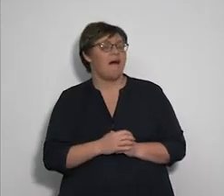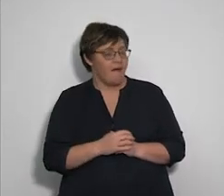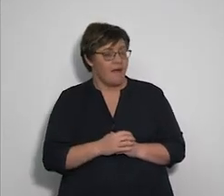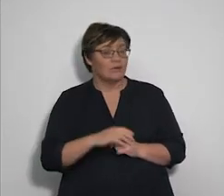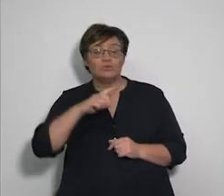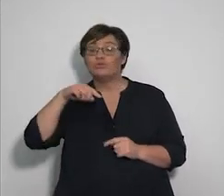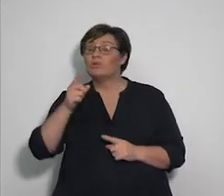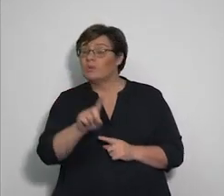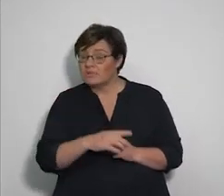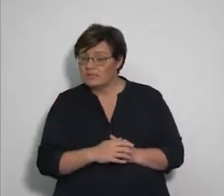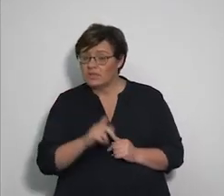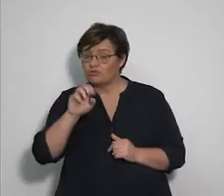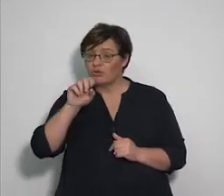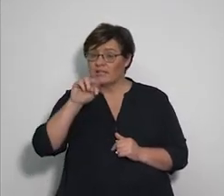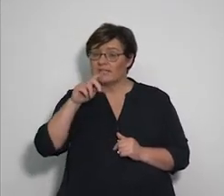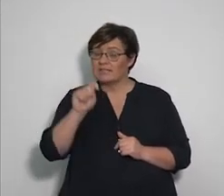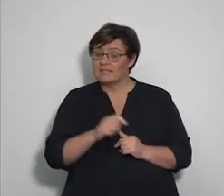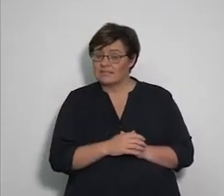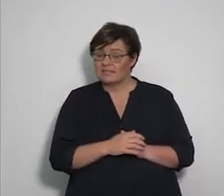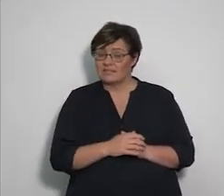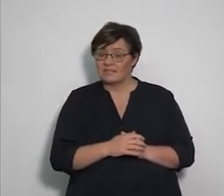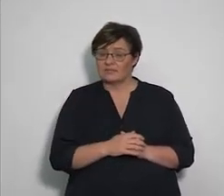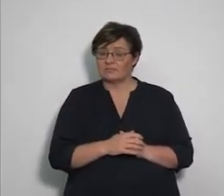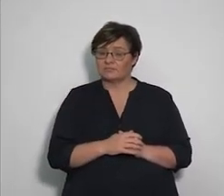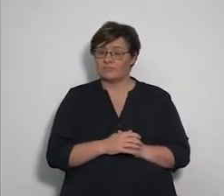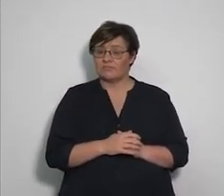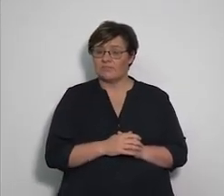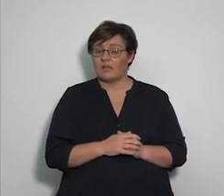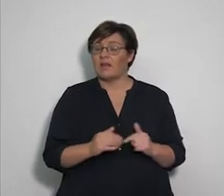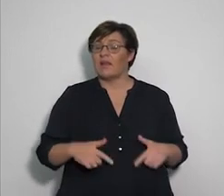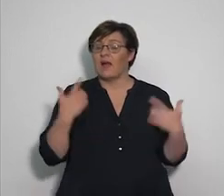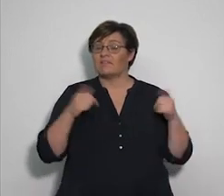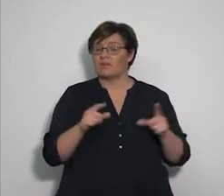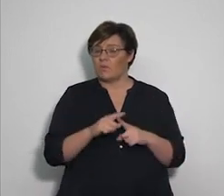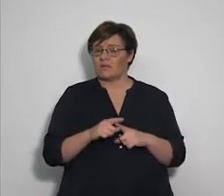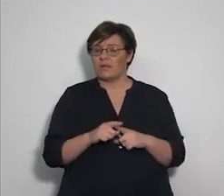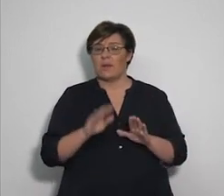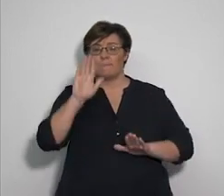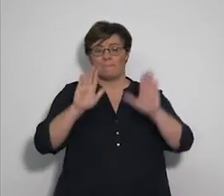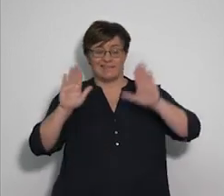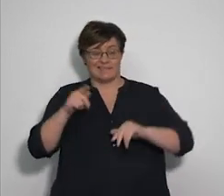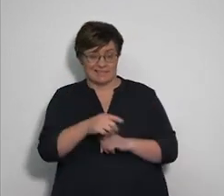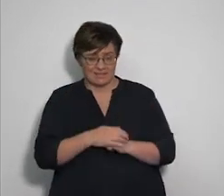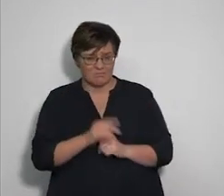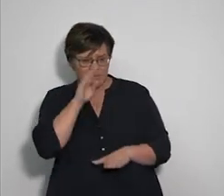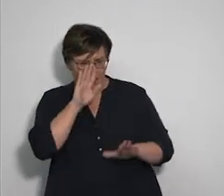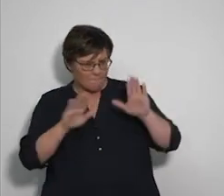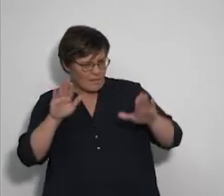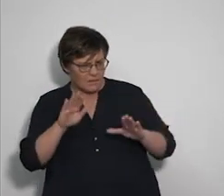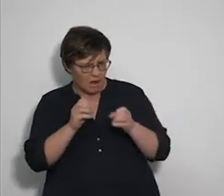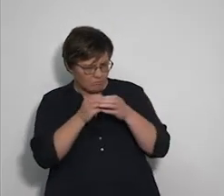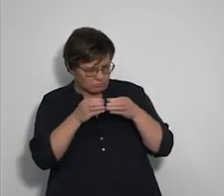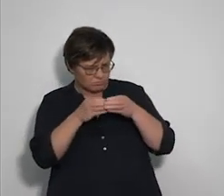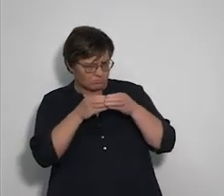trend. And a trend, another name for a trend in life sciences, is a pattern. We can